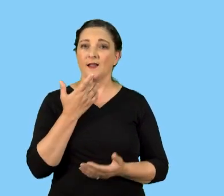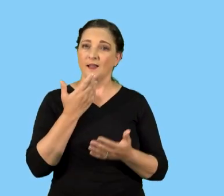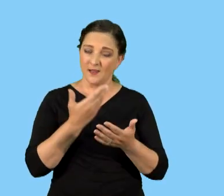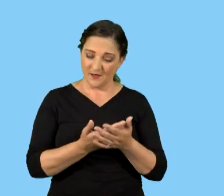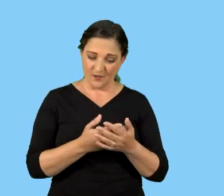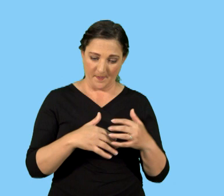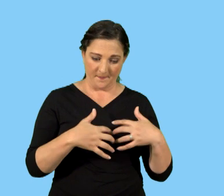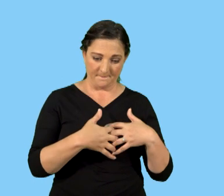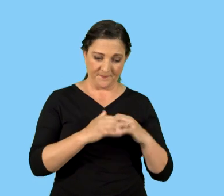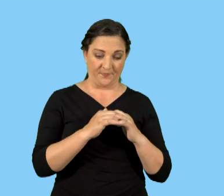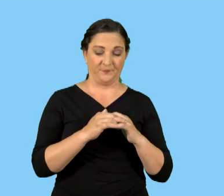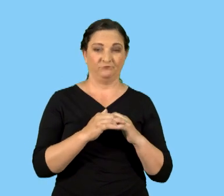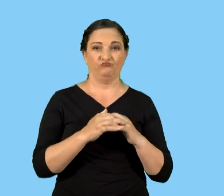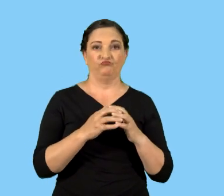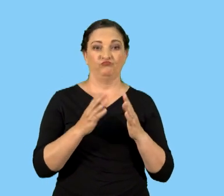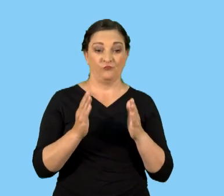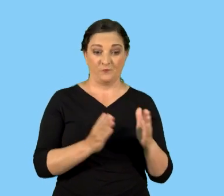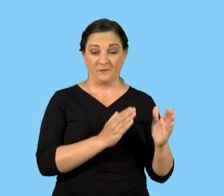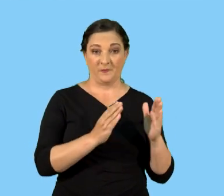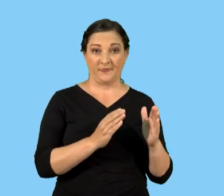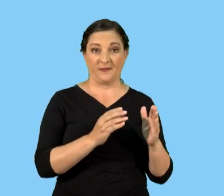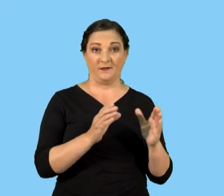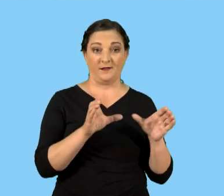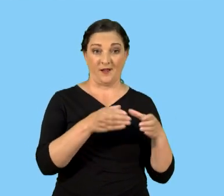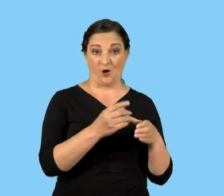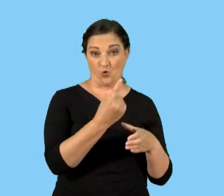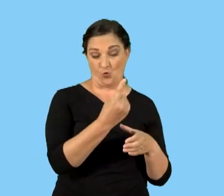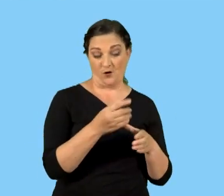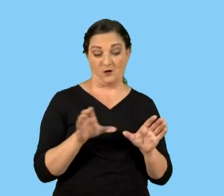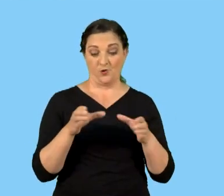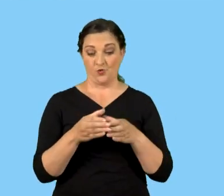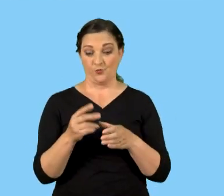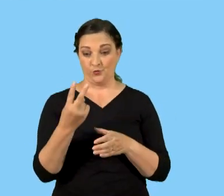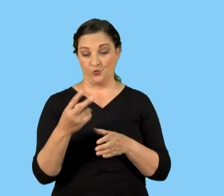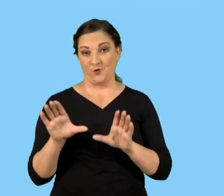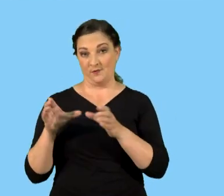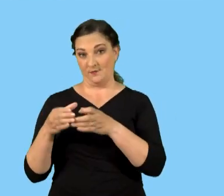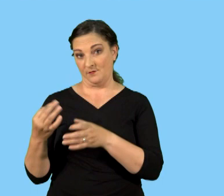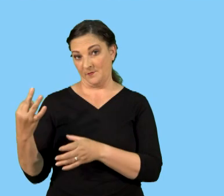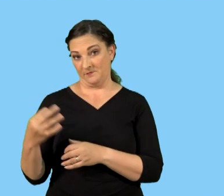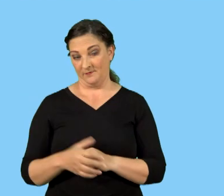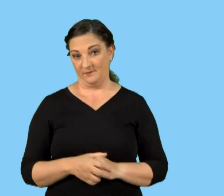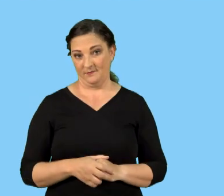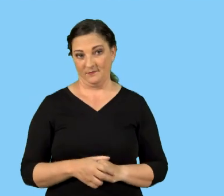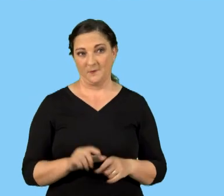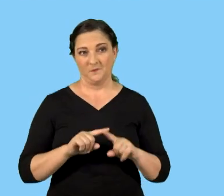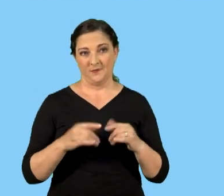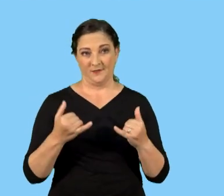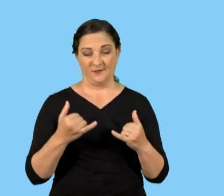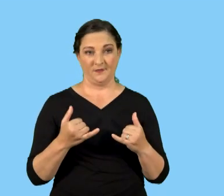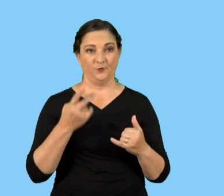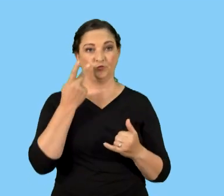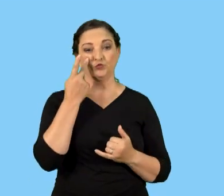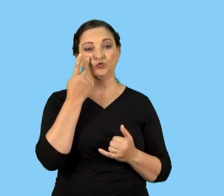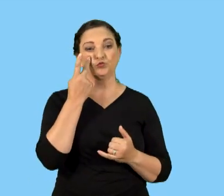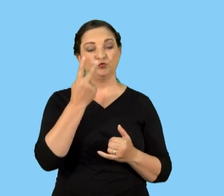iron can exist in three different states. We can have iron 1, we can have iron 2, we can have iron 3. So what we have used on